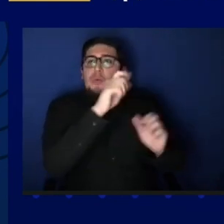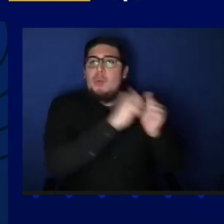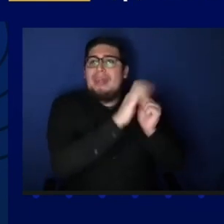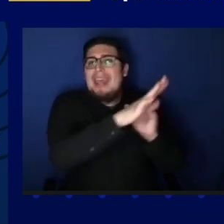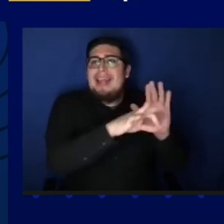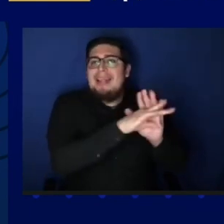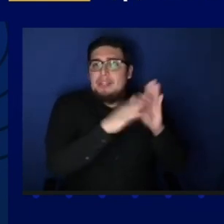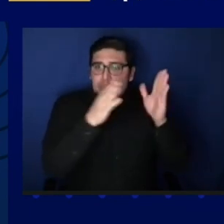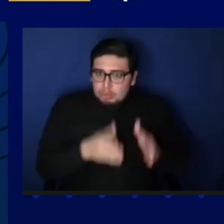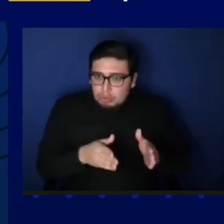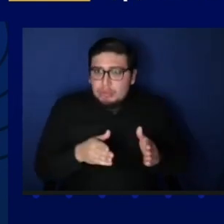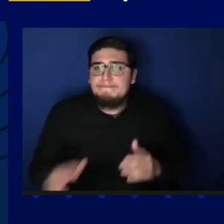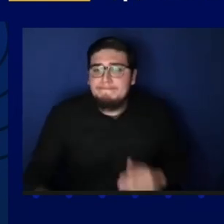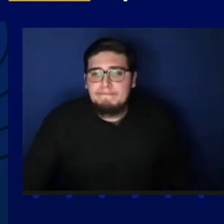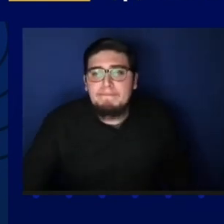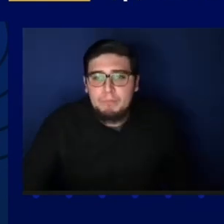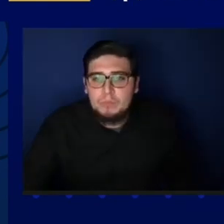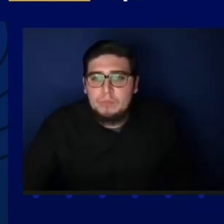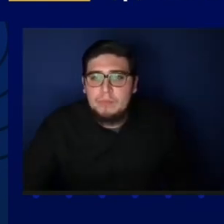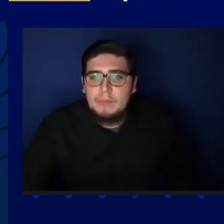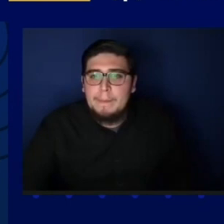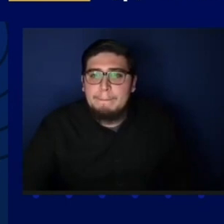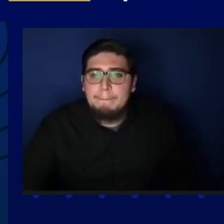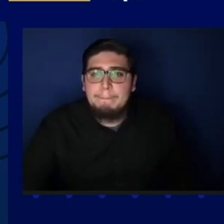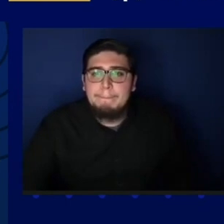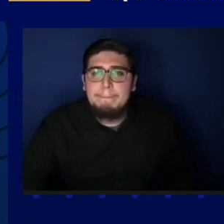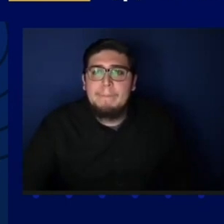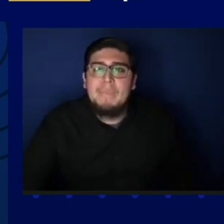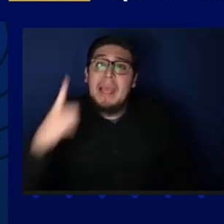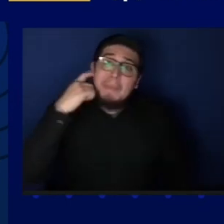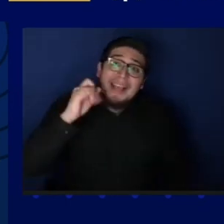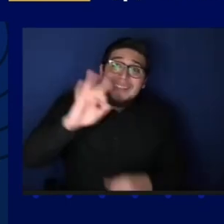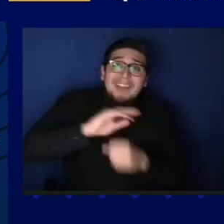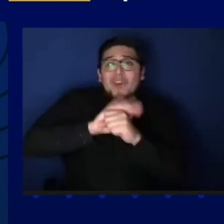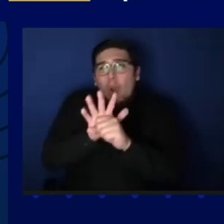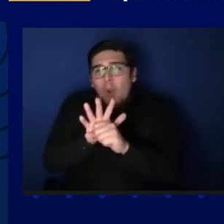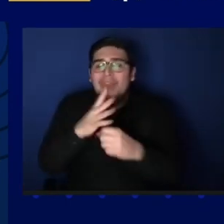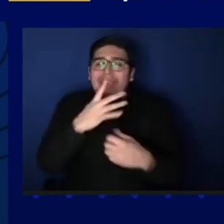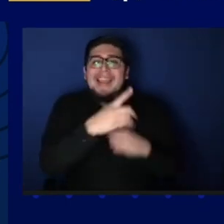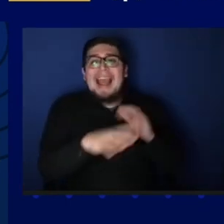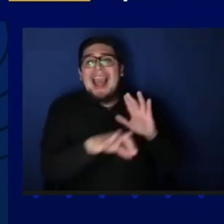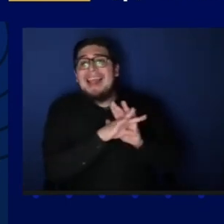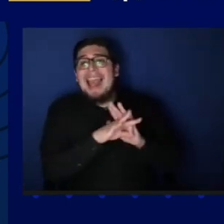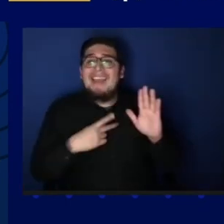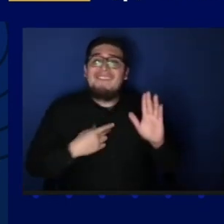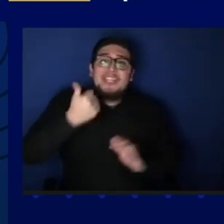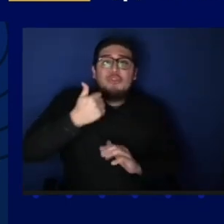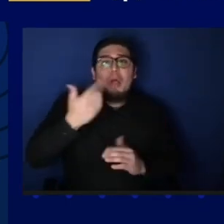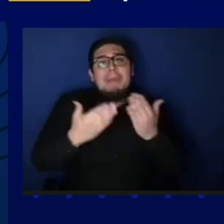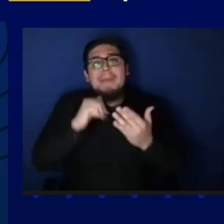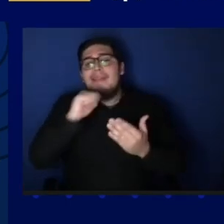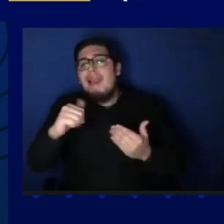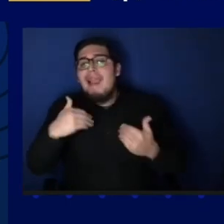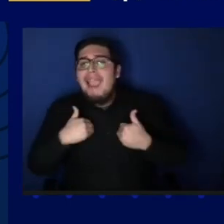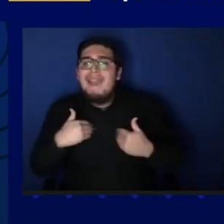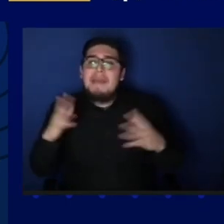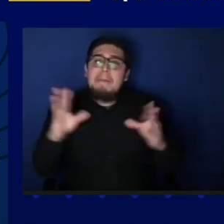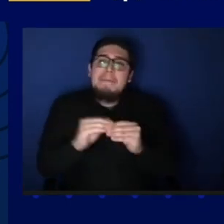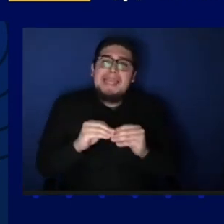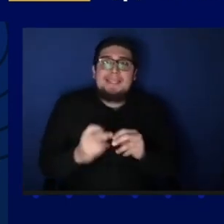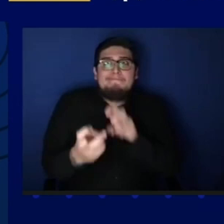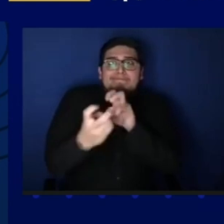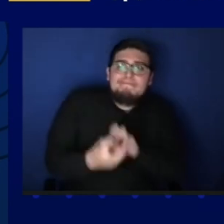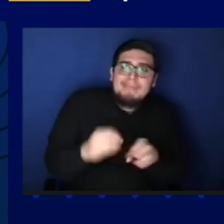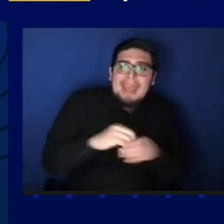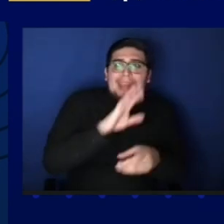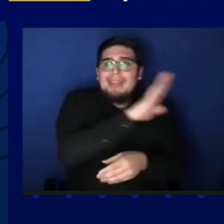Because of COVID, electeds may not be holding in-person meetings in their office like they normally would. And so you should be prepared